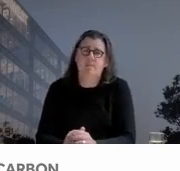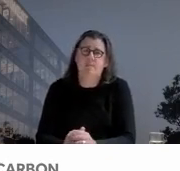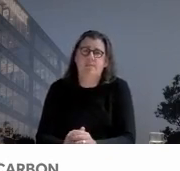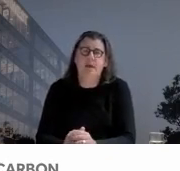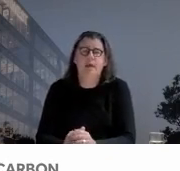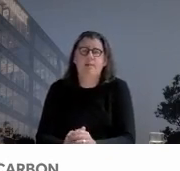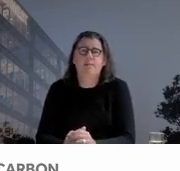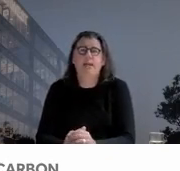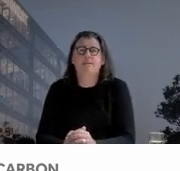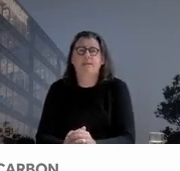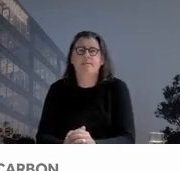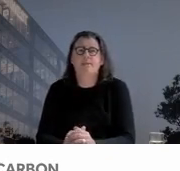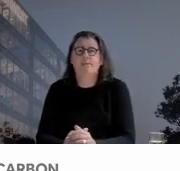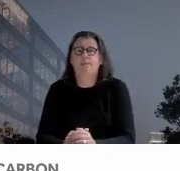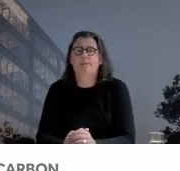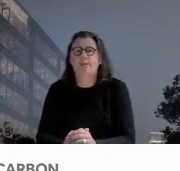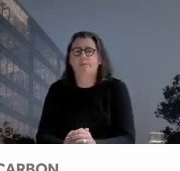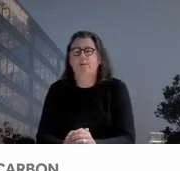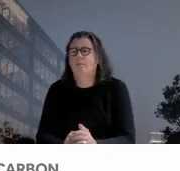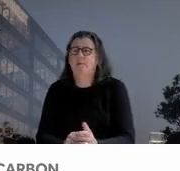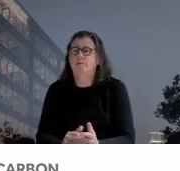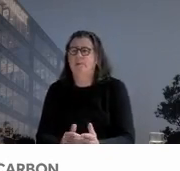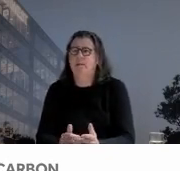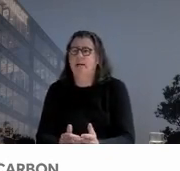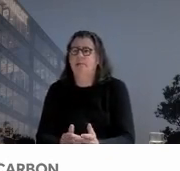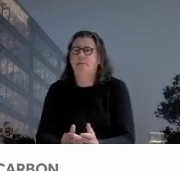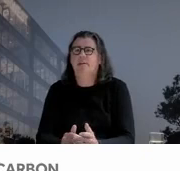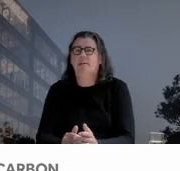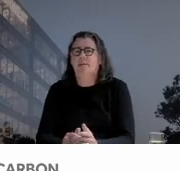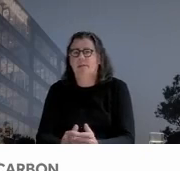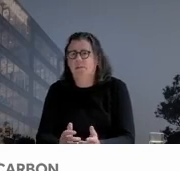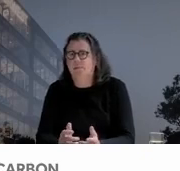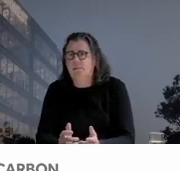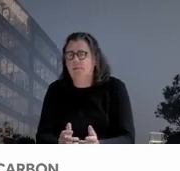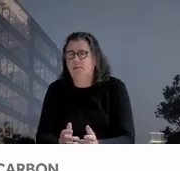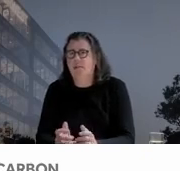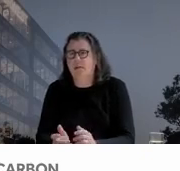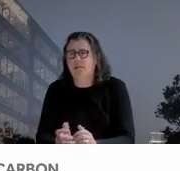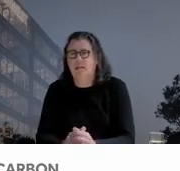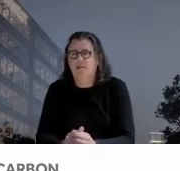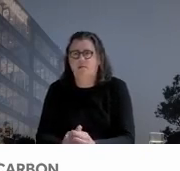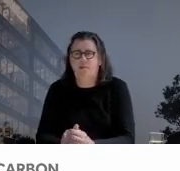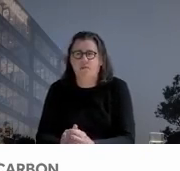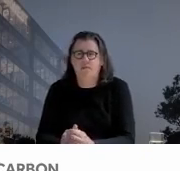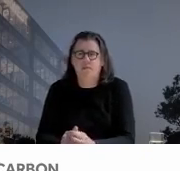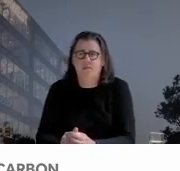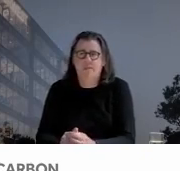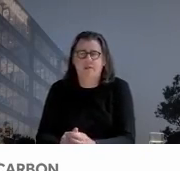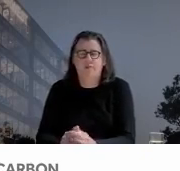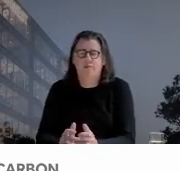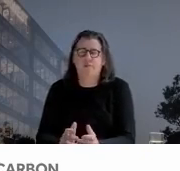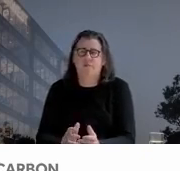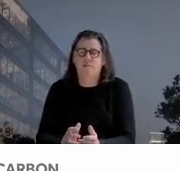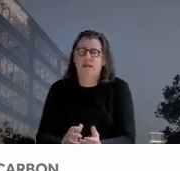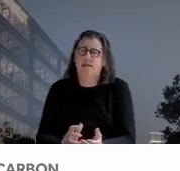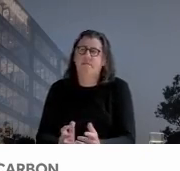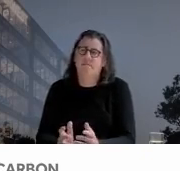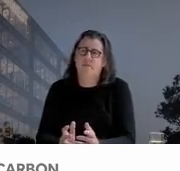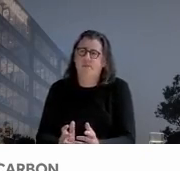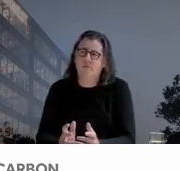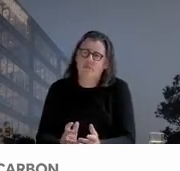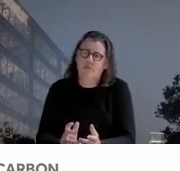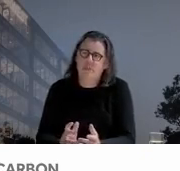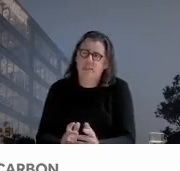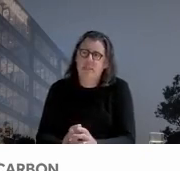80% on top of the carbon necessary to build it in timber. Why would you do that? The ultimate solution here saves 450 or avoids the spending